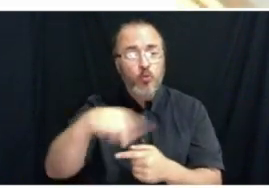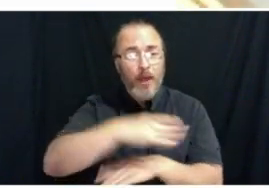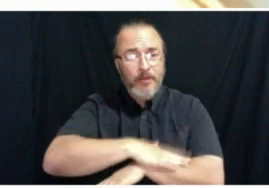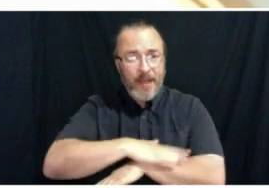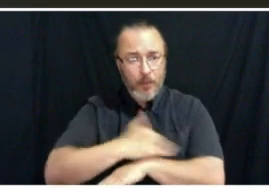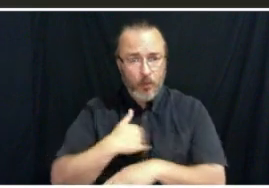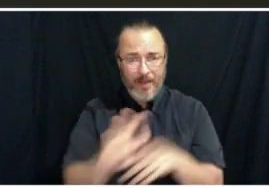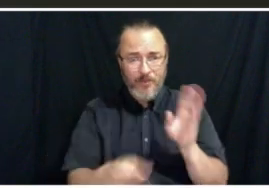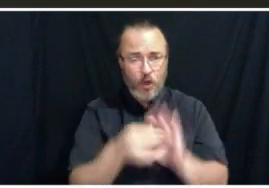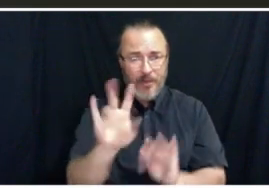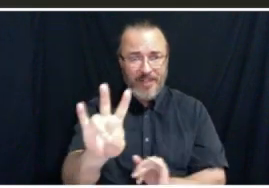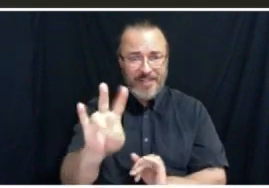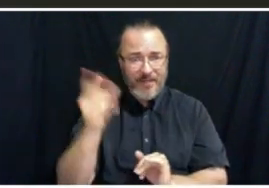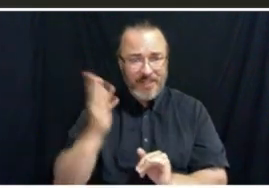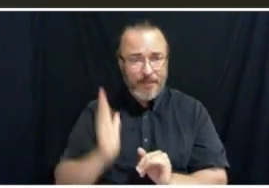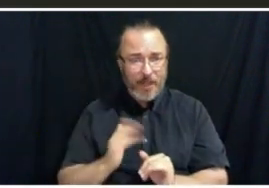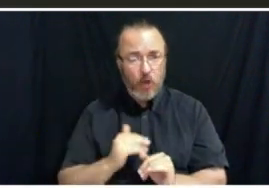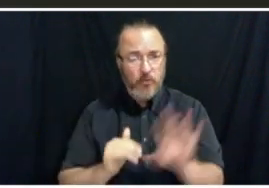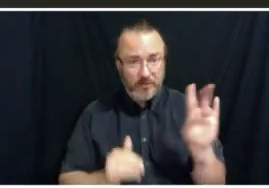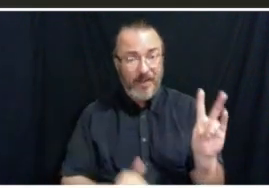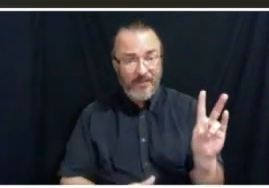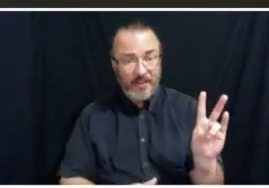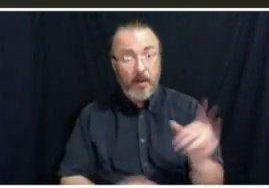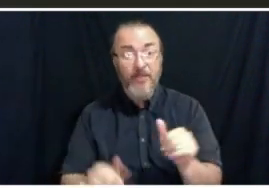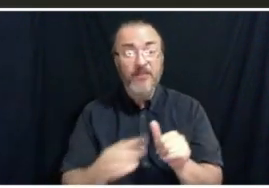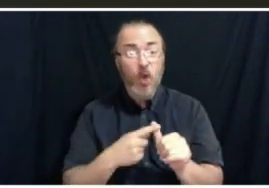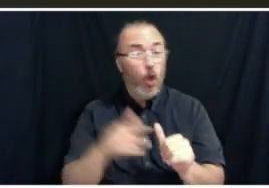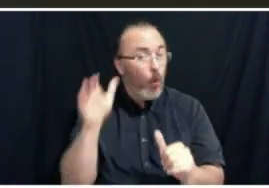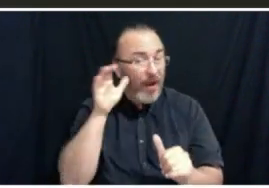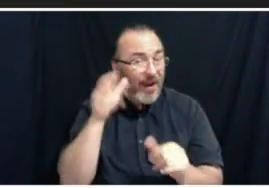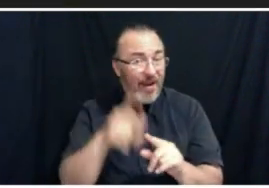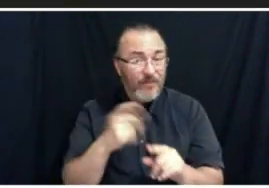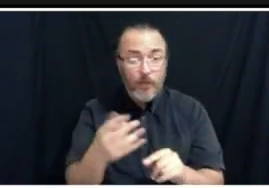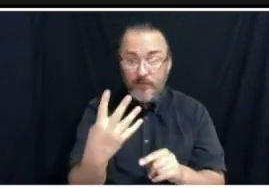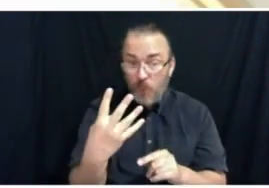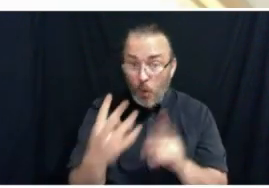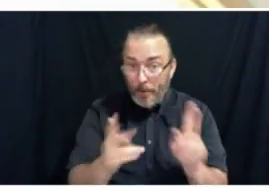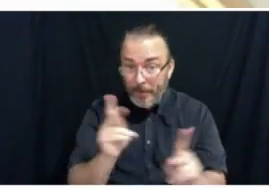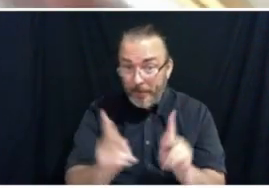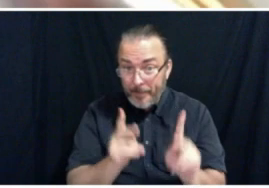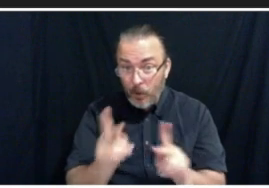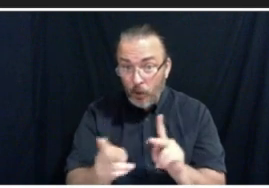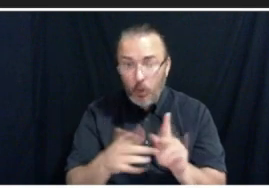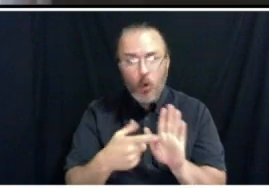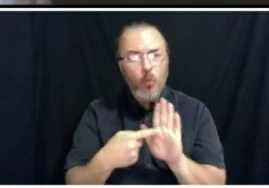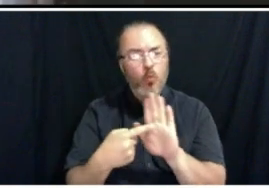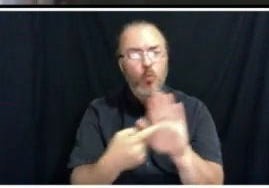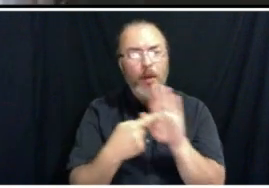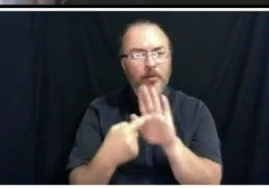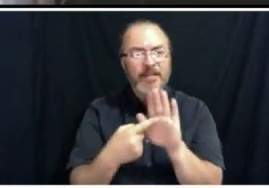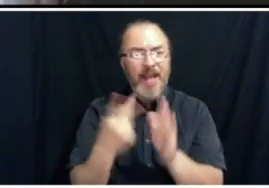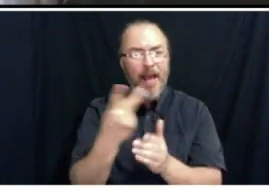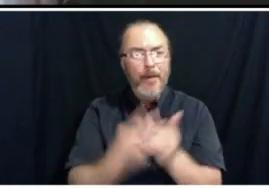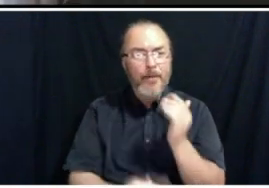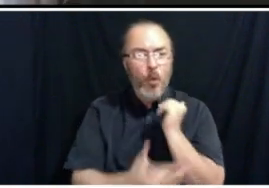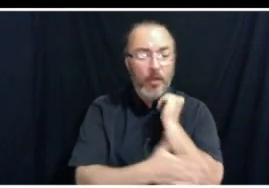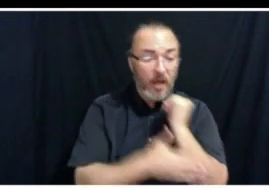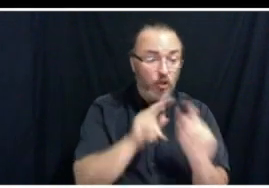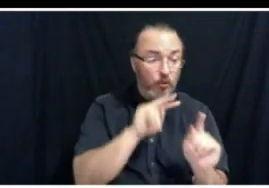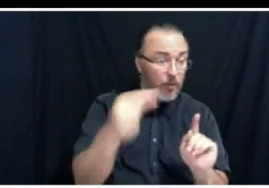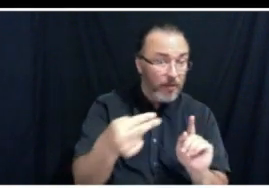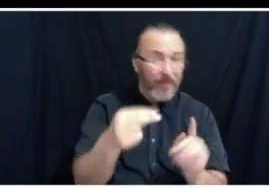speakers. First, we're going to hear from 4 speakers representing both country perspectives